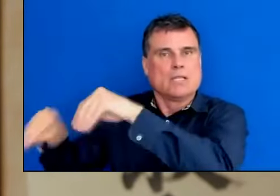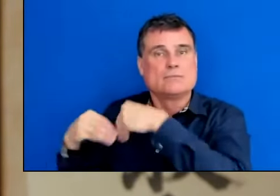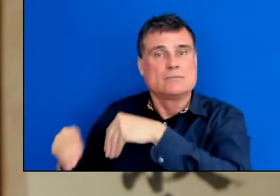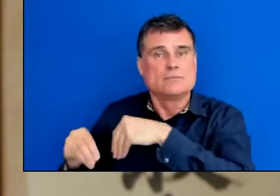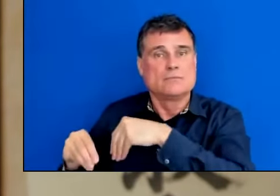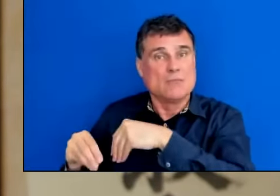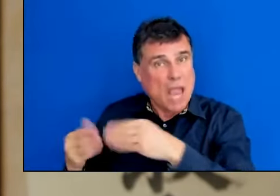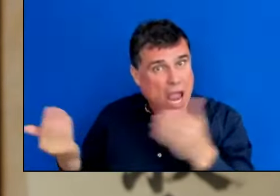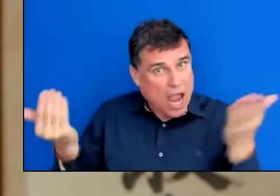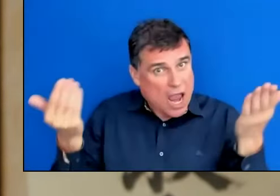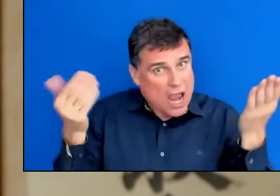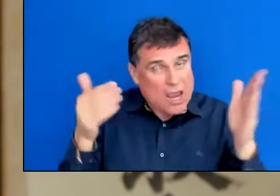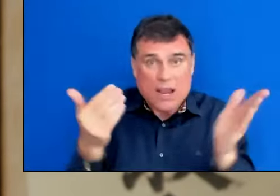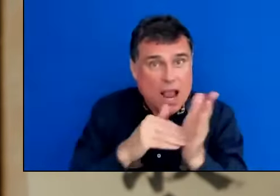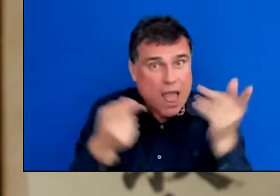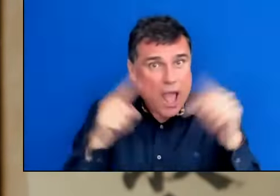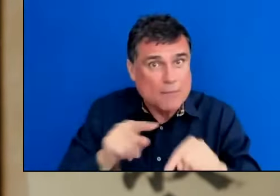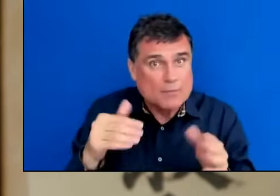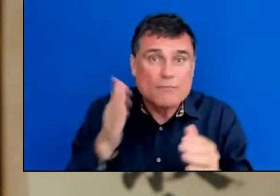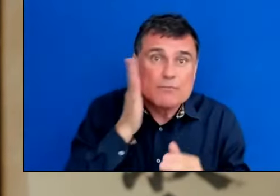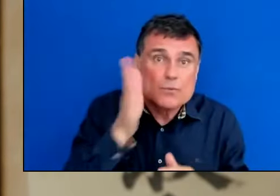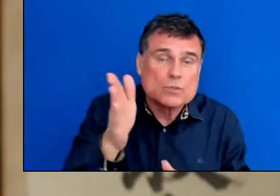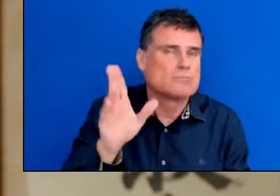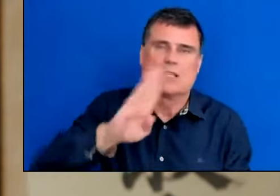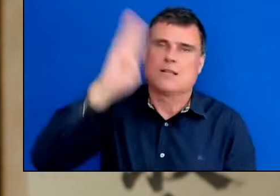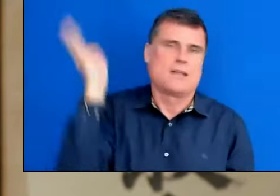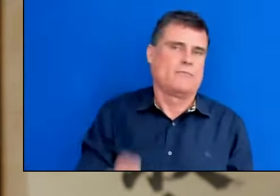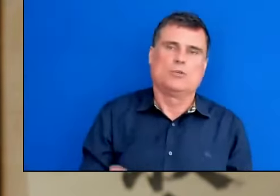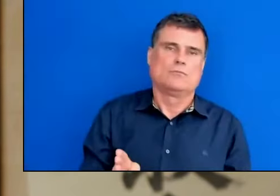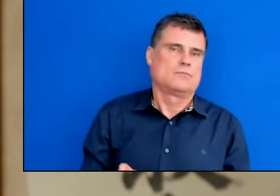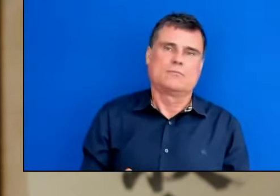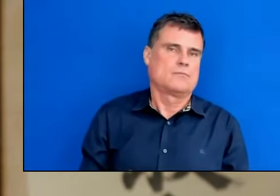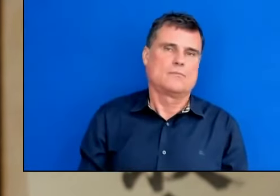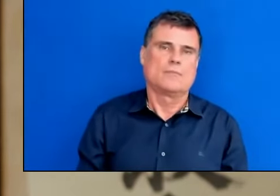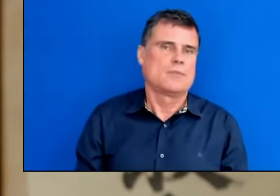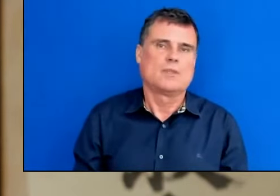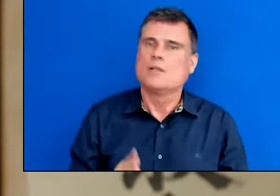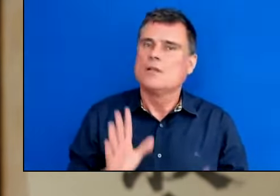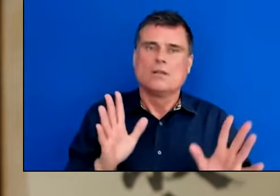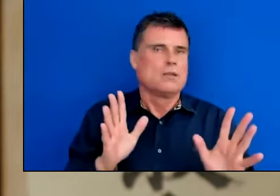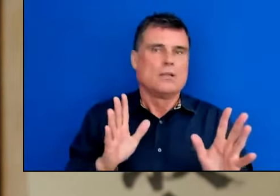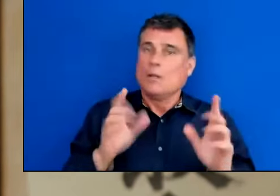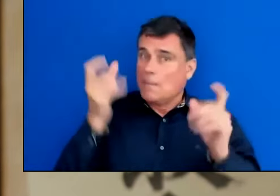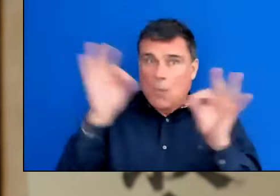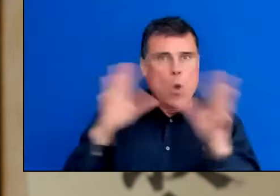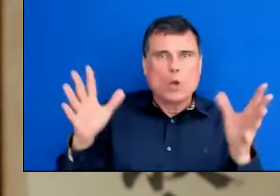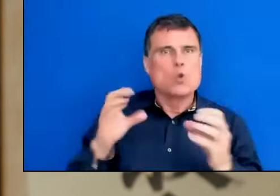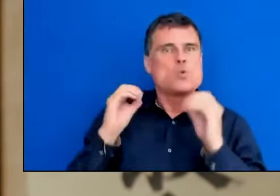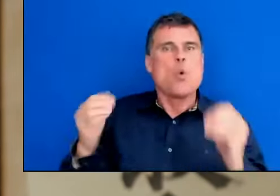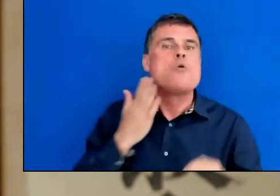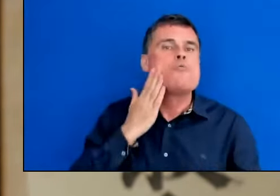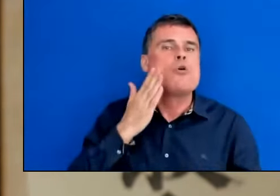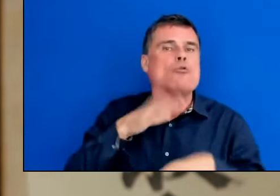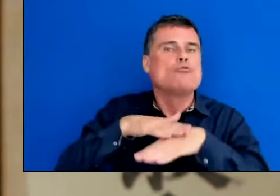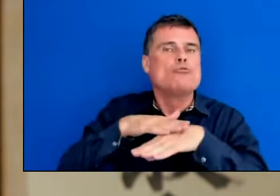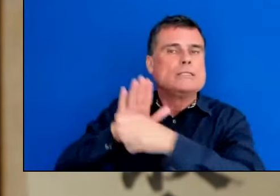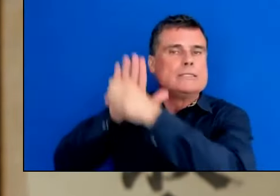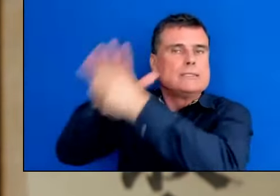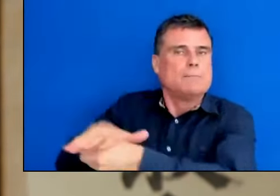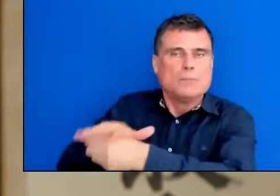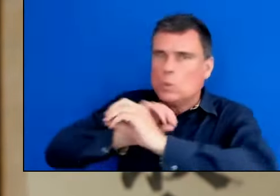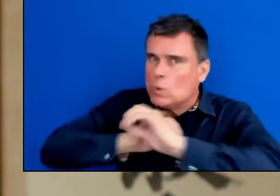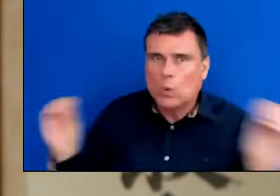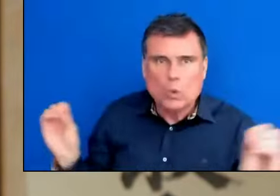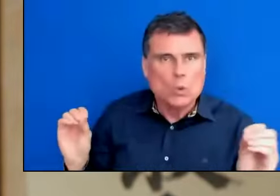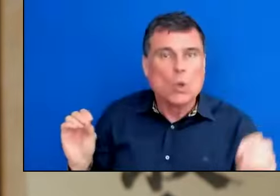again. As we work to build an anti-racist British Columbia, that means calling out racism whenever and